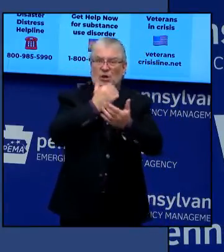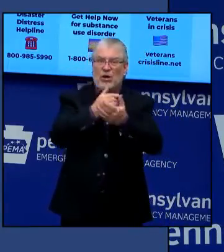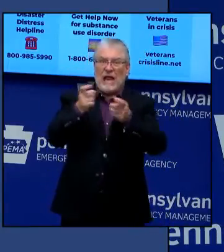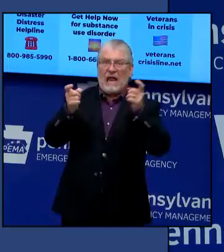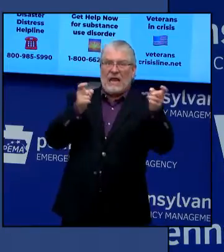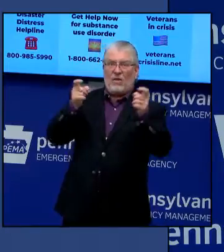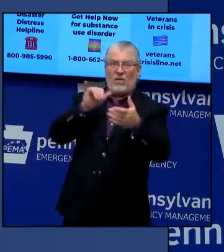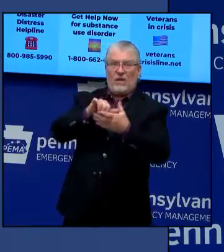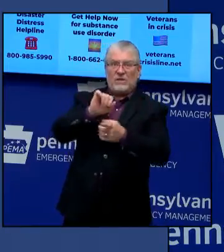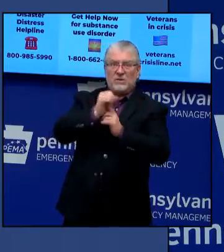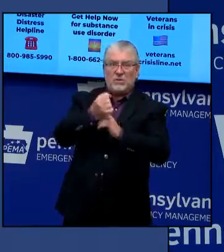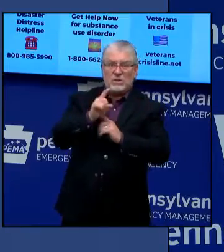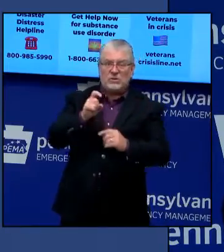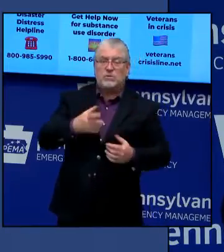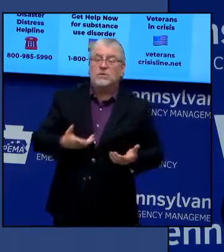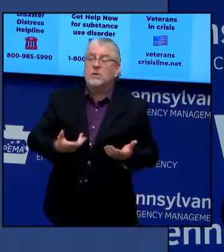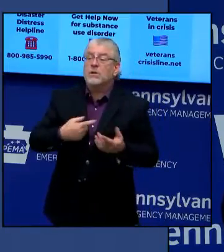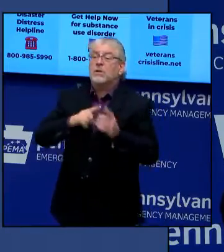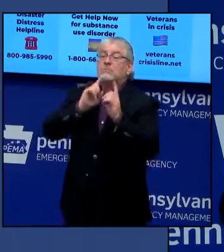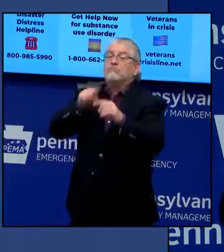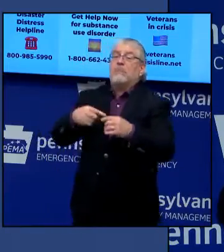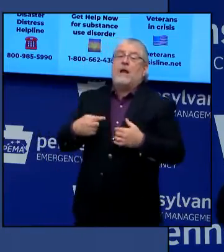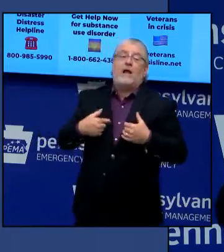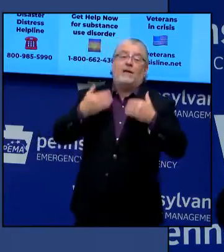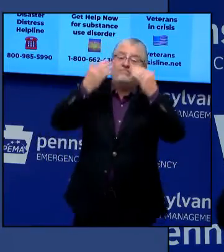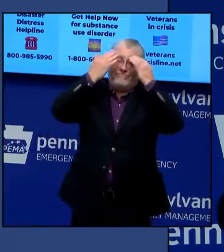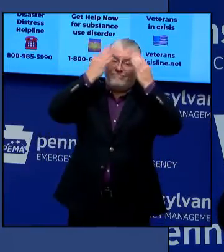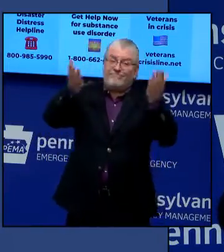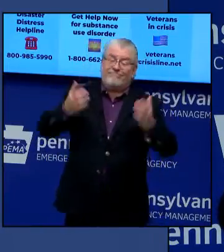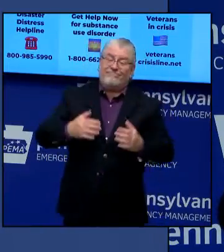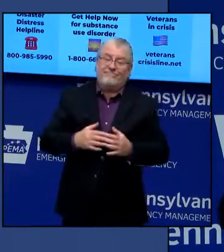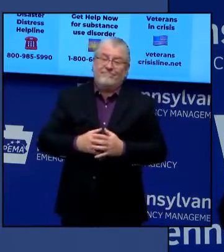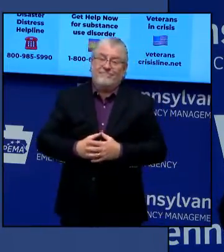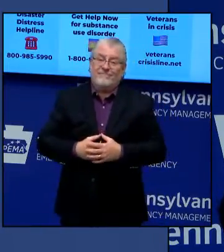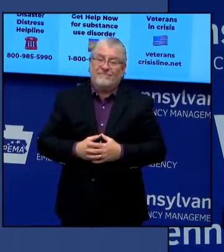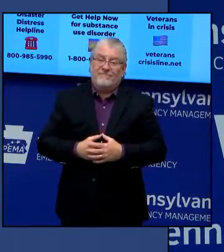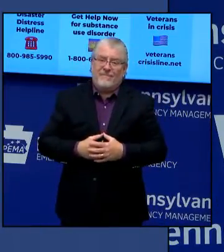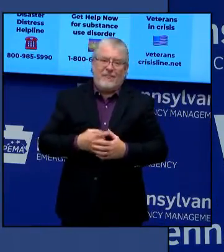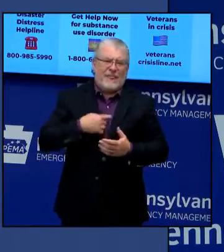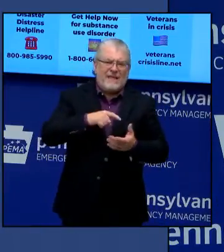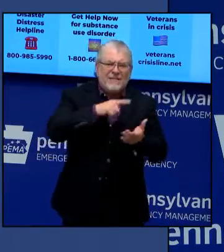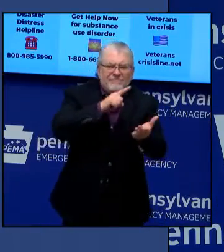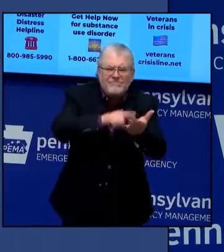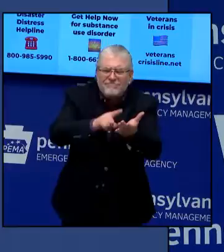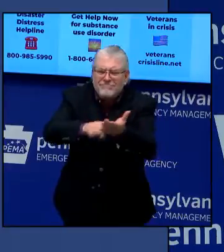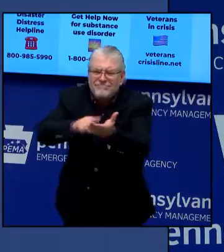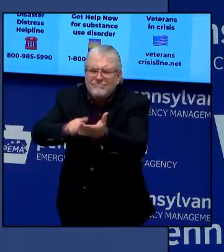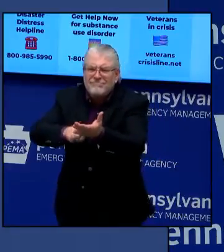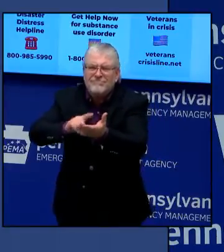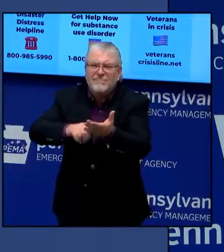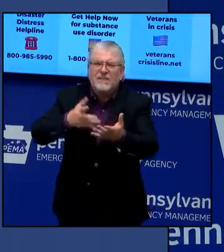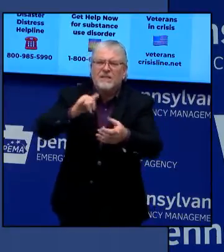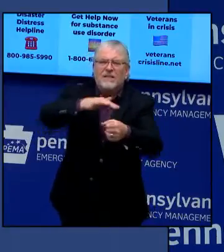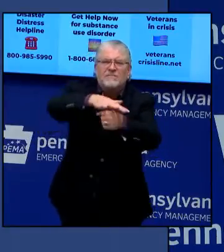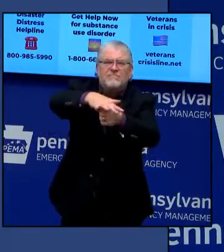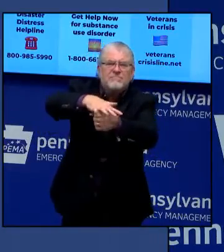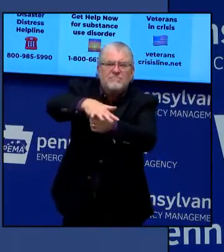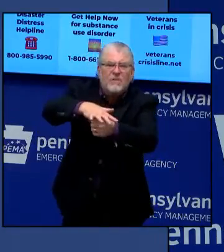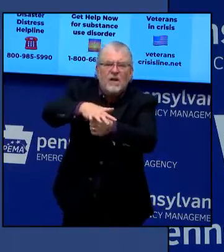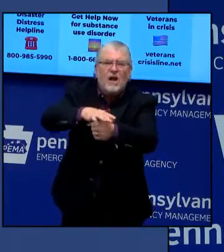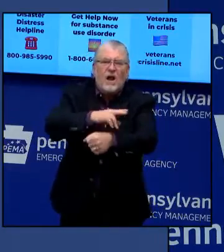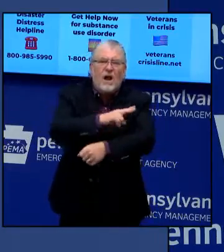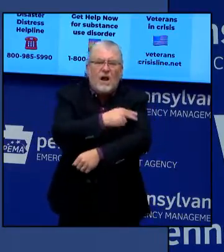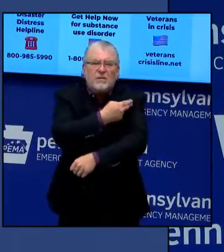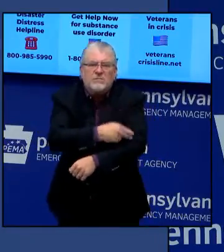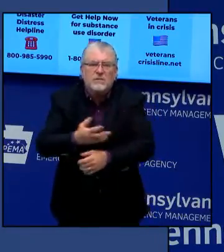of the healthcare systems, but also the age of individuals in those regions and how many long-term care living facilities. As we've